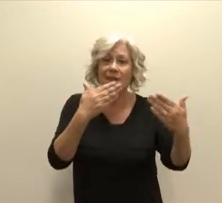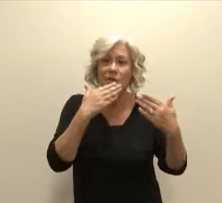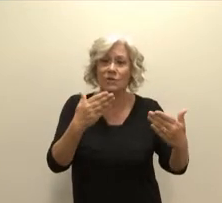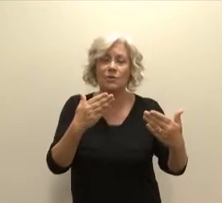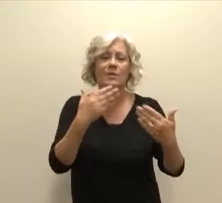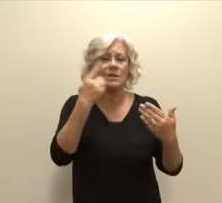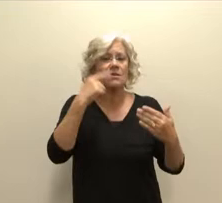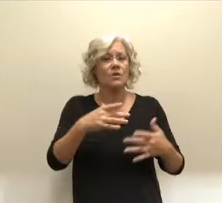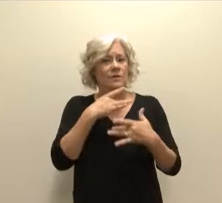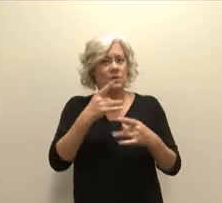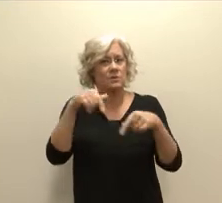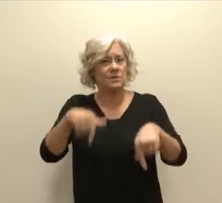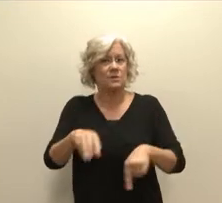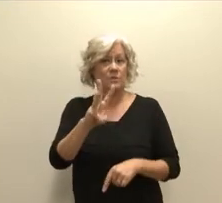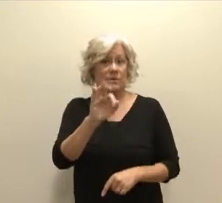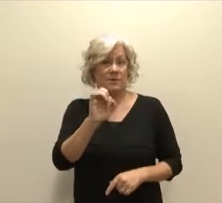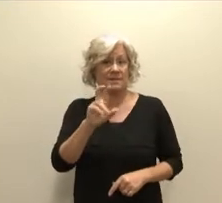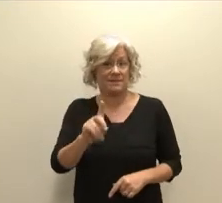ISD.